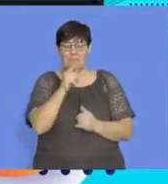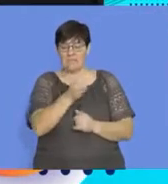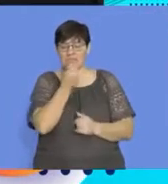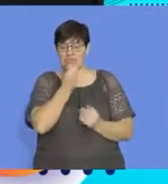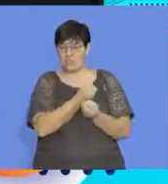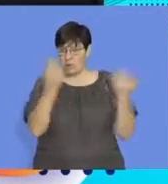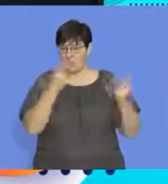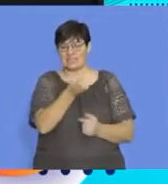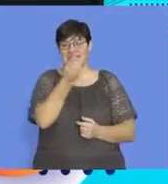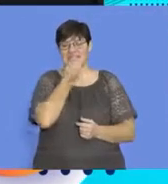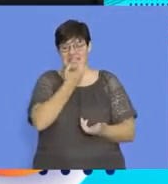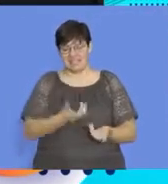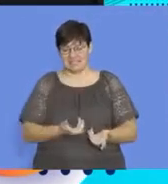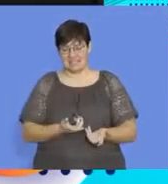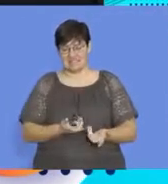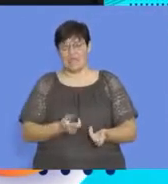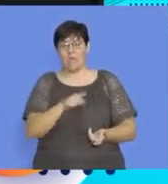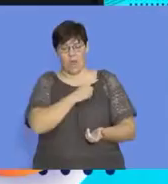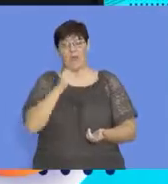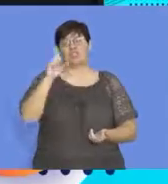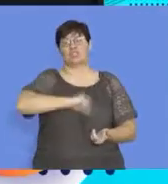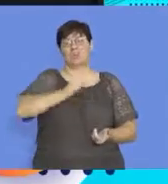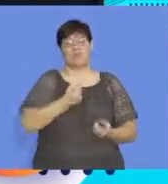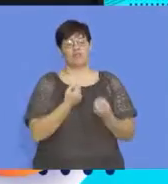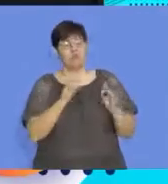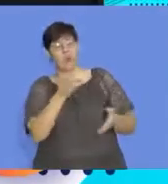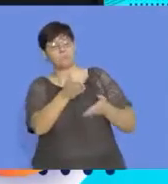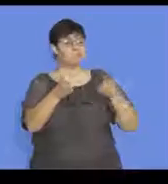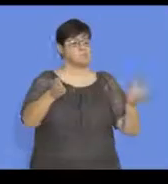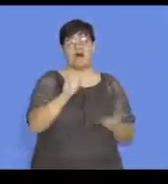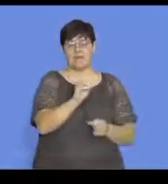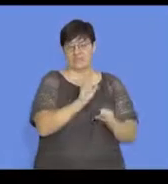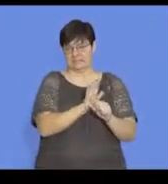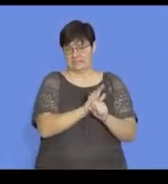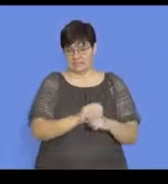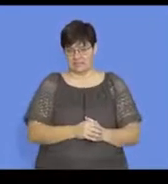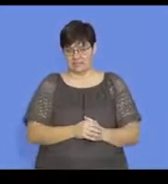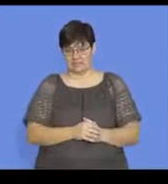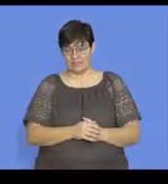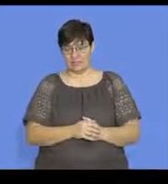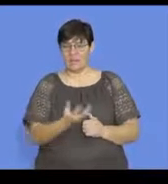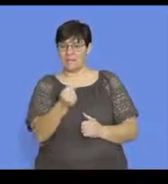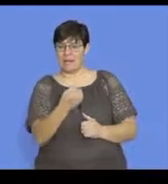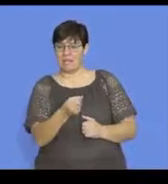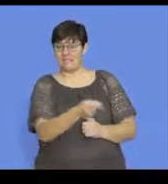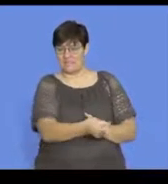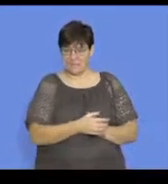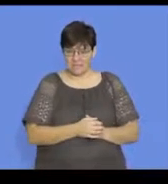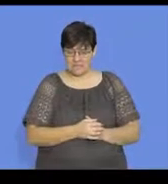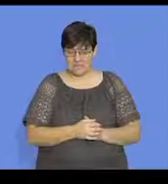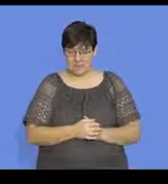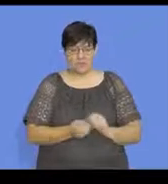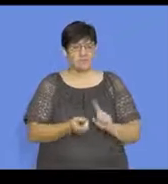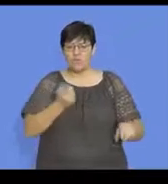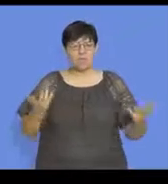eat them because it's cheap and freely available. Mielie meal, right? Mielie meal. Where does it come from?